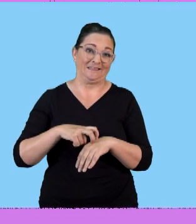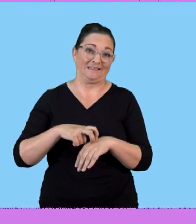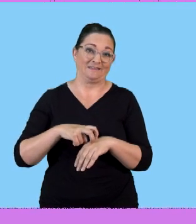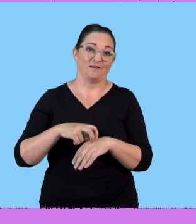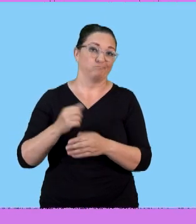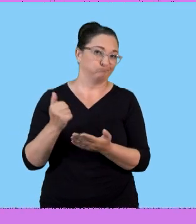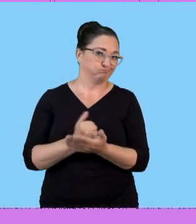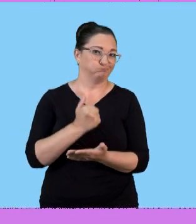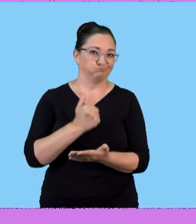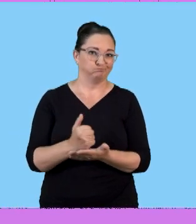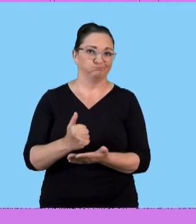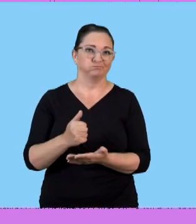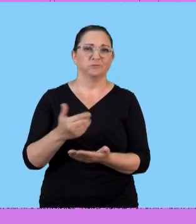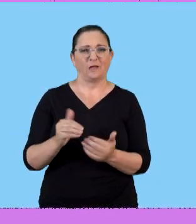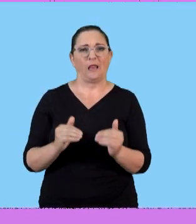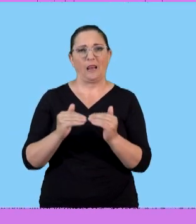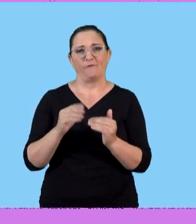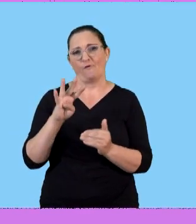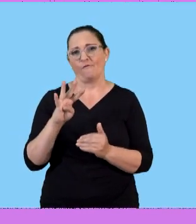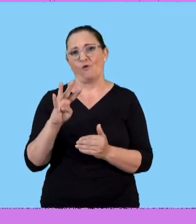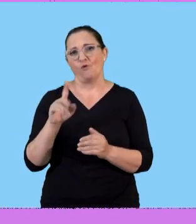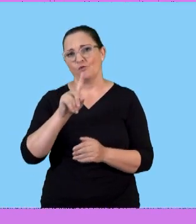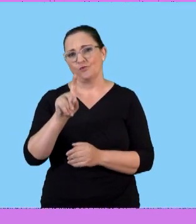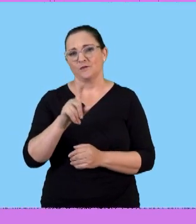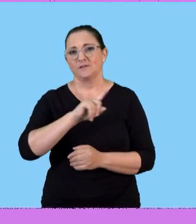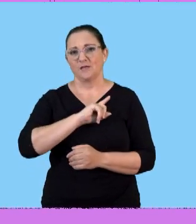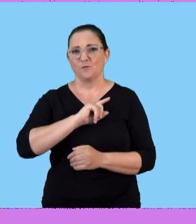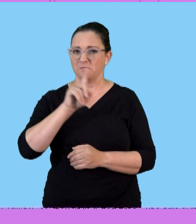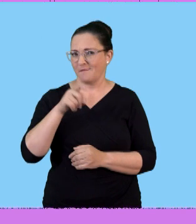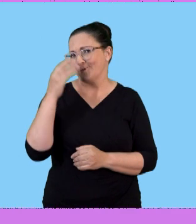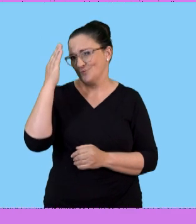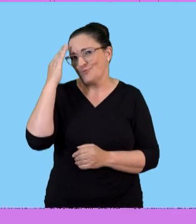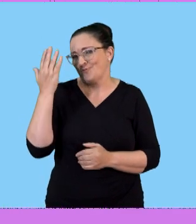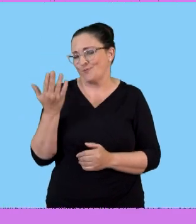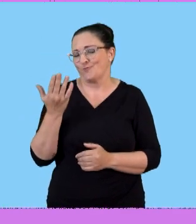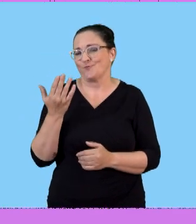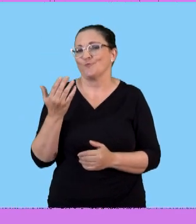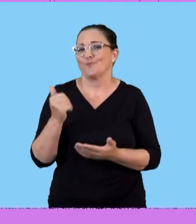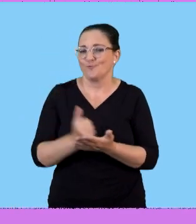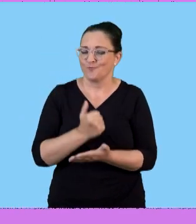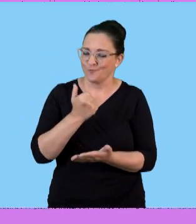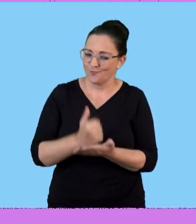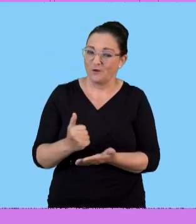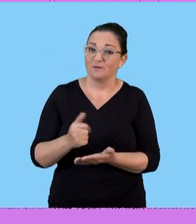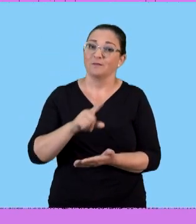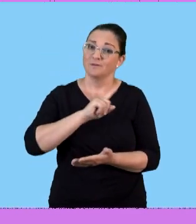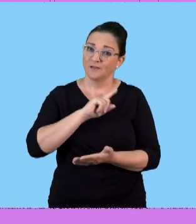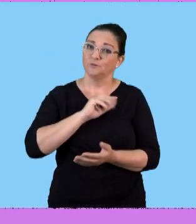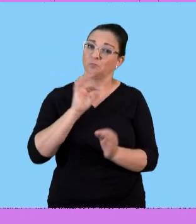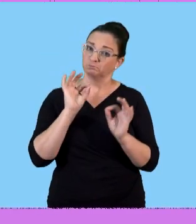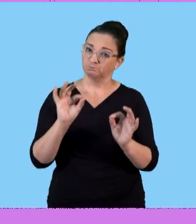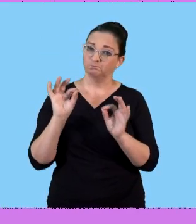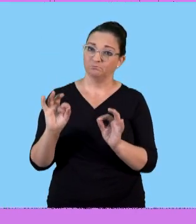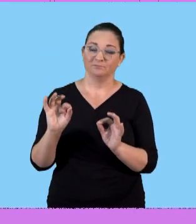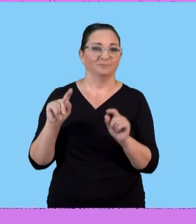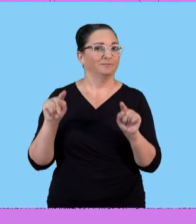passport. Right, so this is a level 4 type of question, so please make sure that you answer it correctly. So Eric's response is indeed